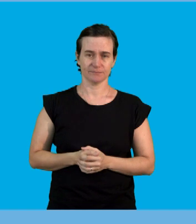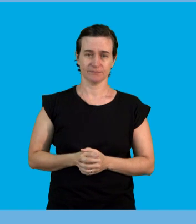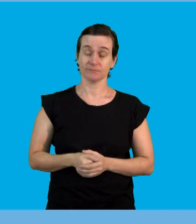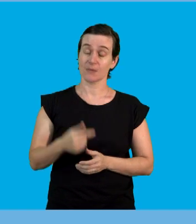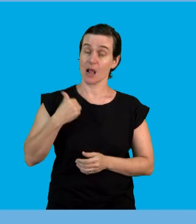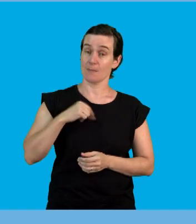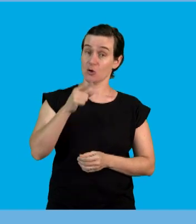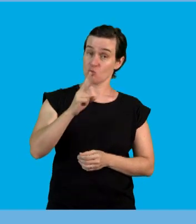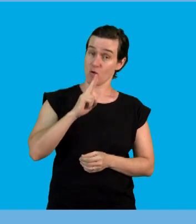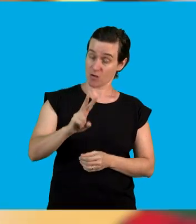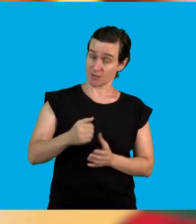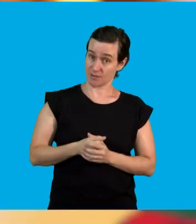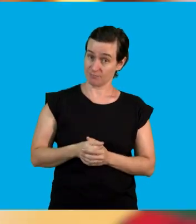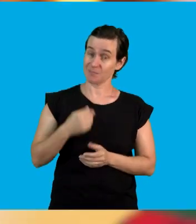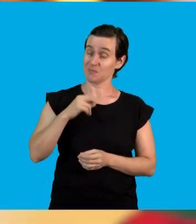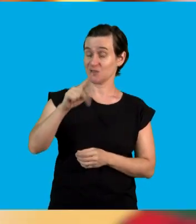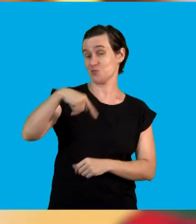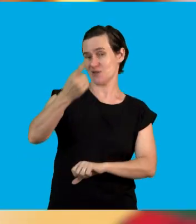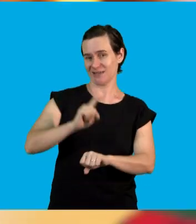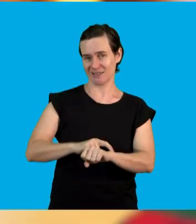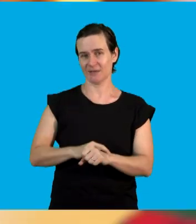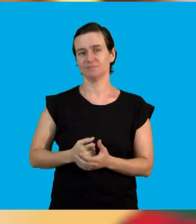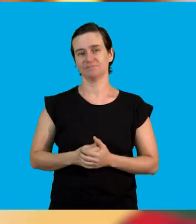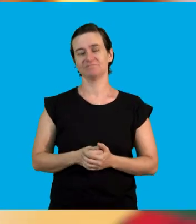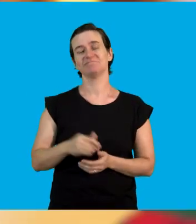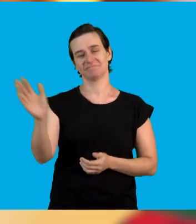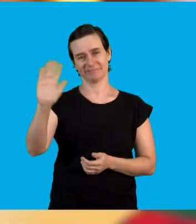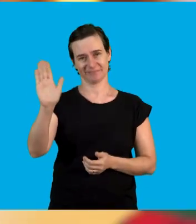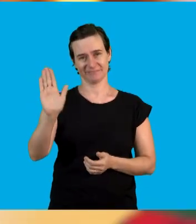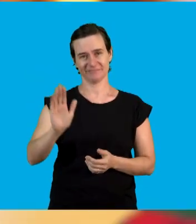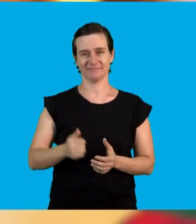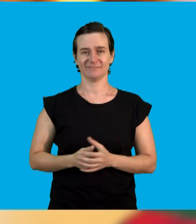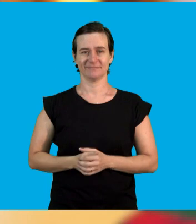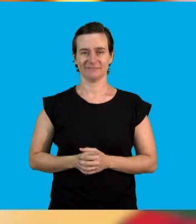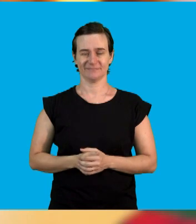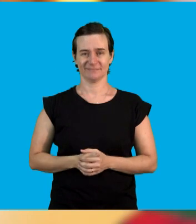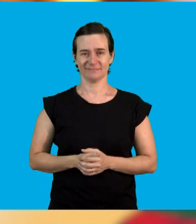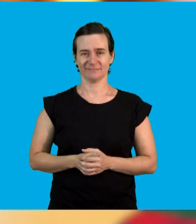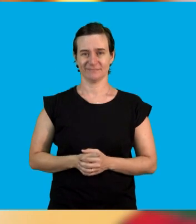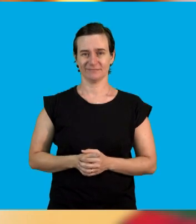You're going to answer this question for me, and I will see you next time. Until then, bye.